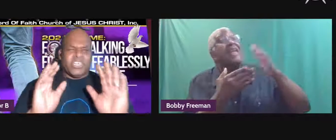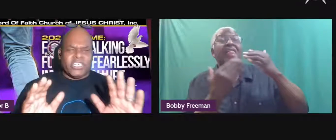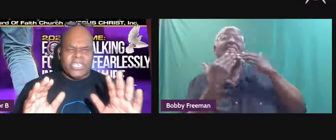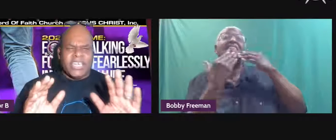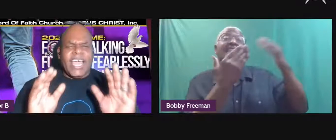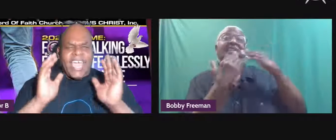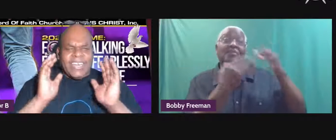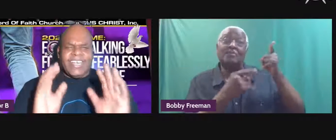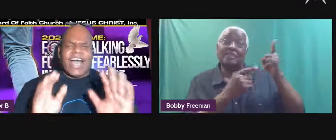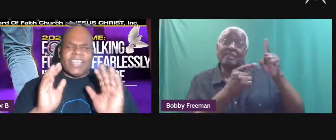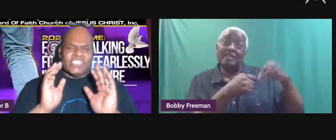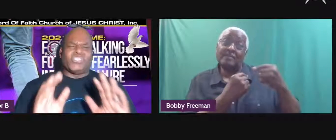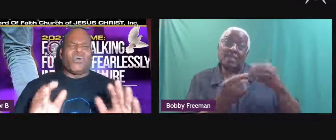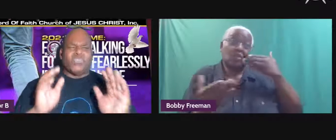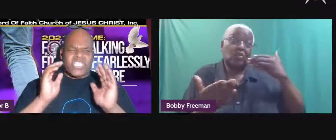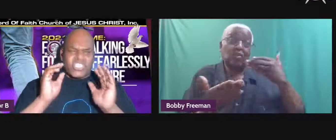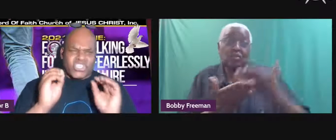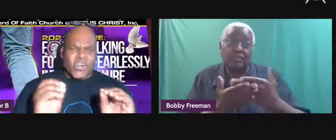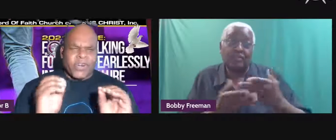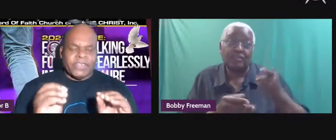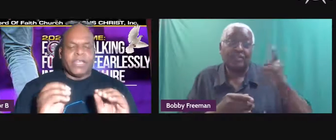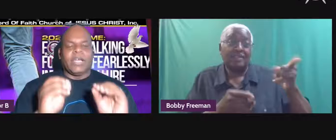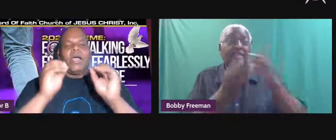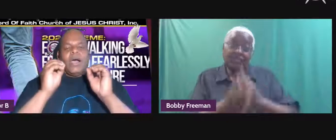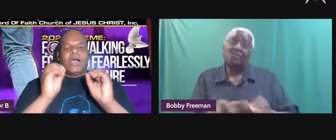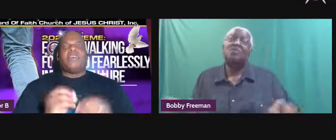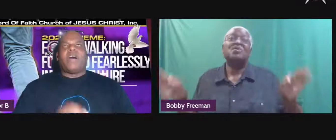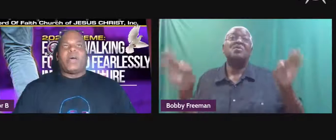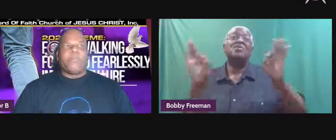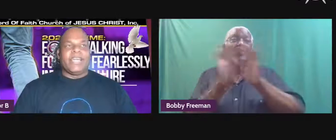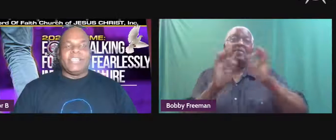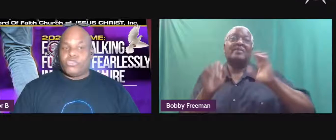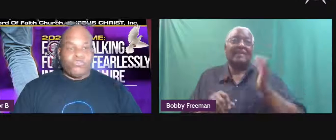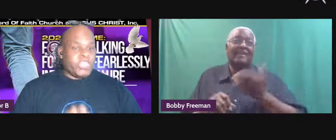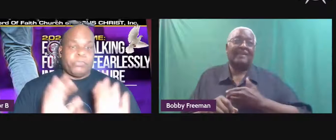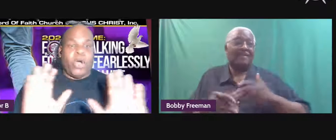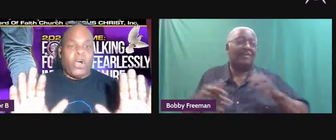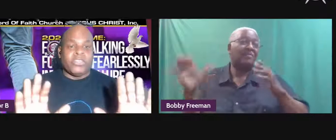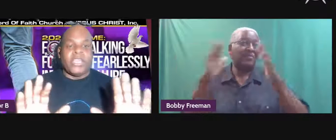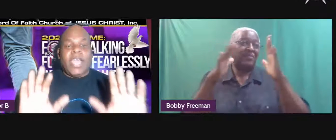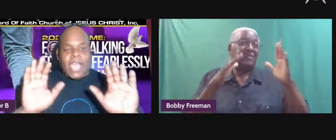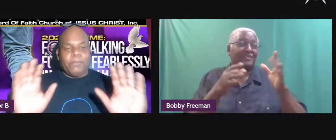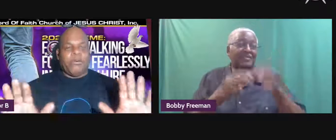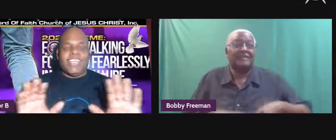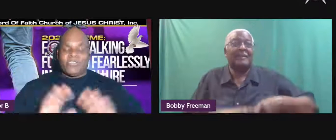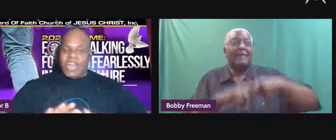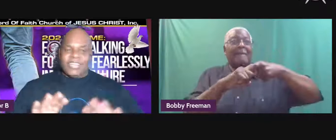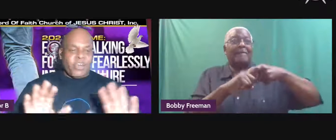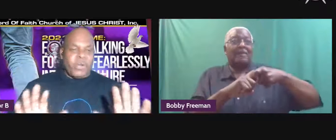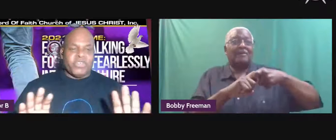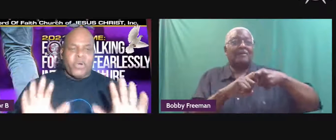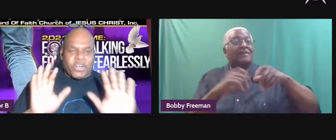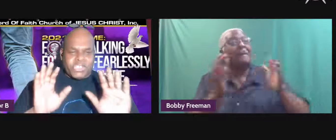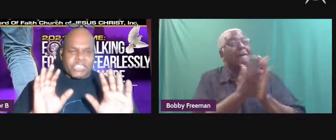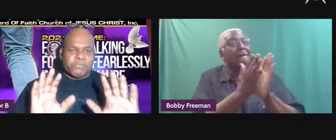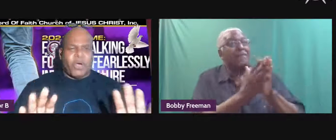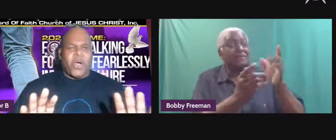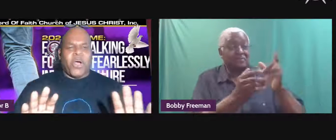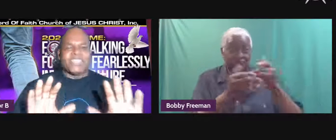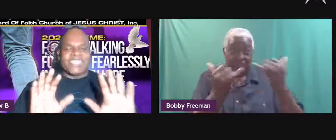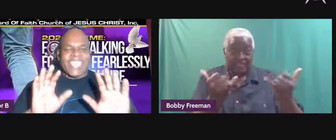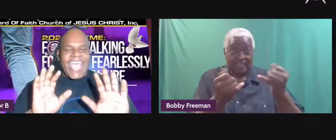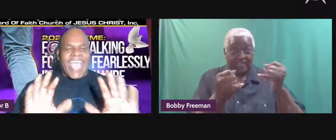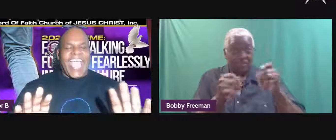so good and God is so deserving of our praise. So just pause and praise right there where you are.